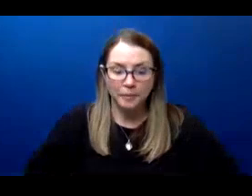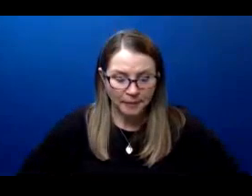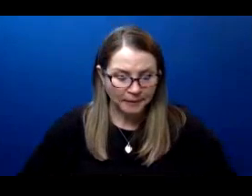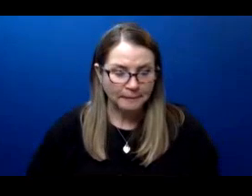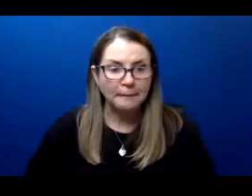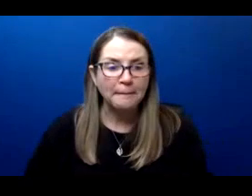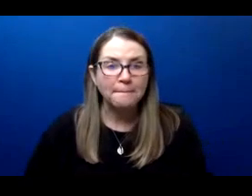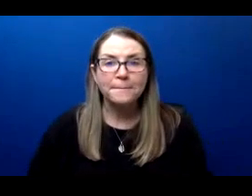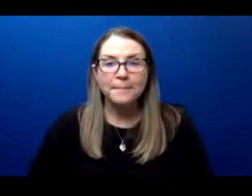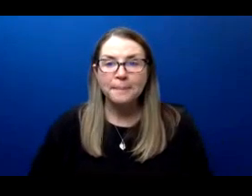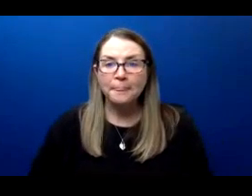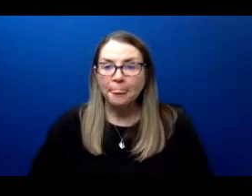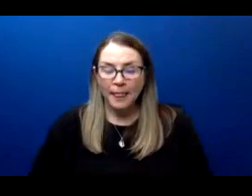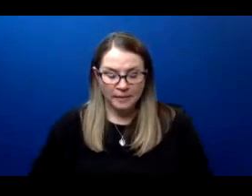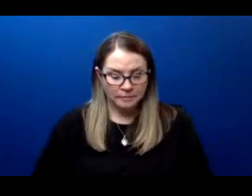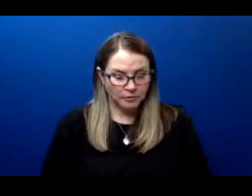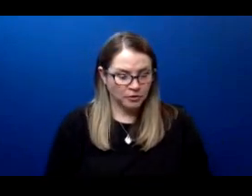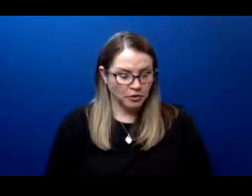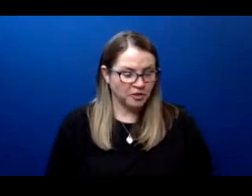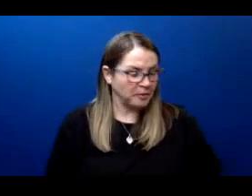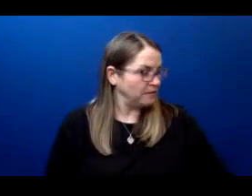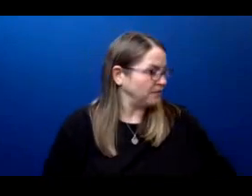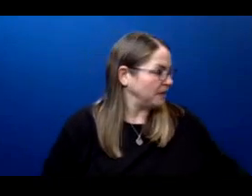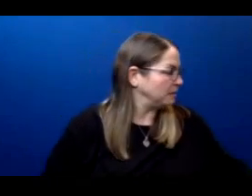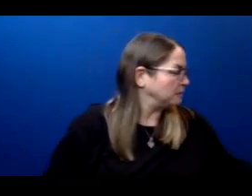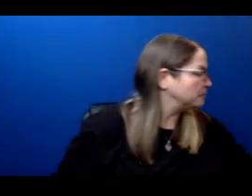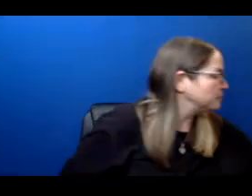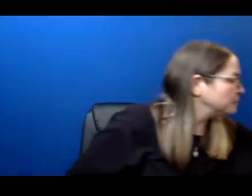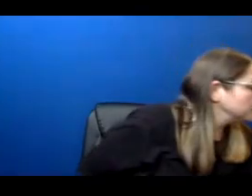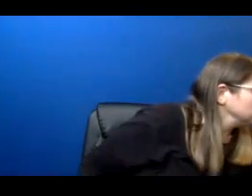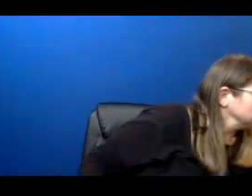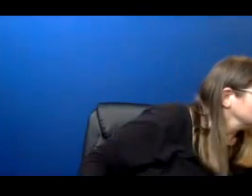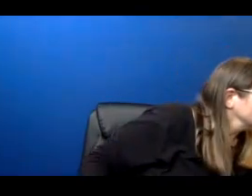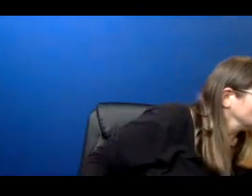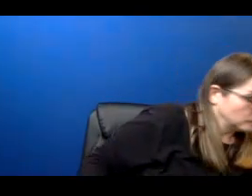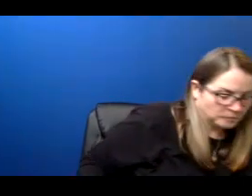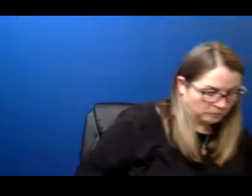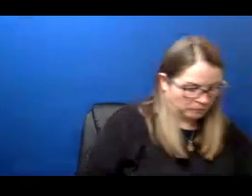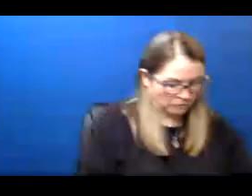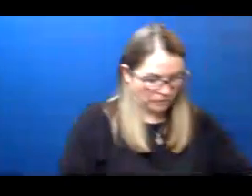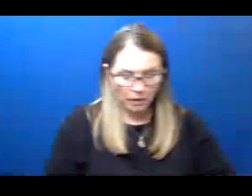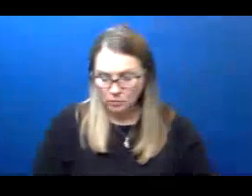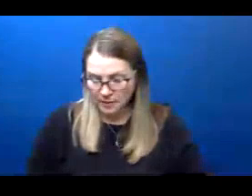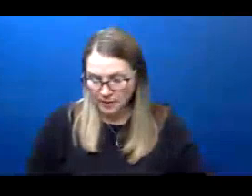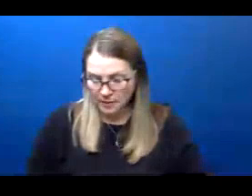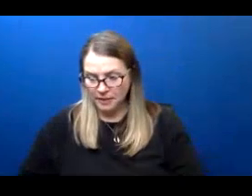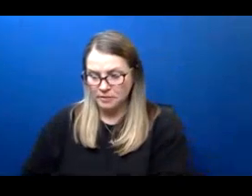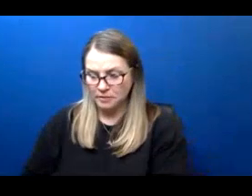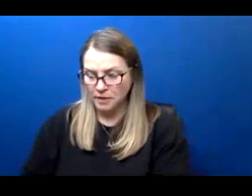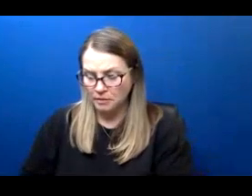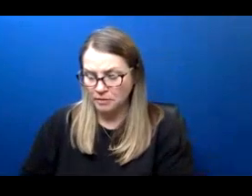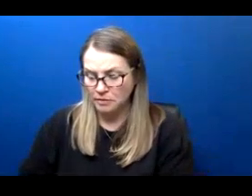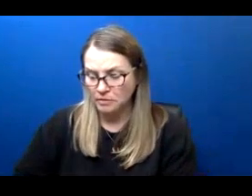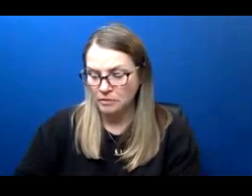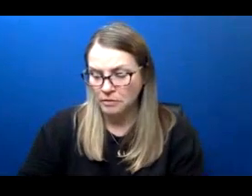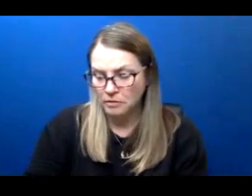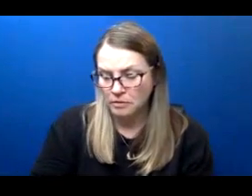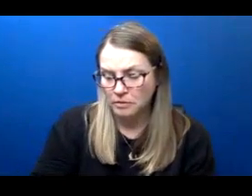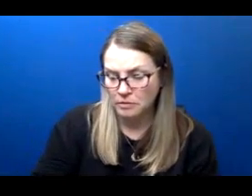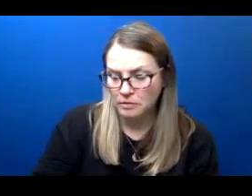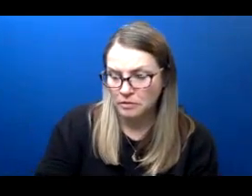love having her, and I really want her a part of the conversation. But she did alert us, Mr. Chair, that she is actually on standby for 2